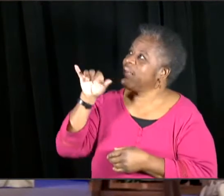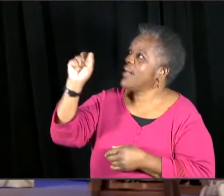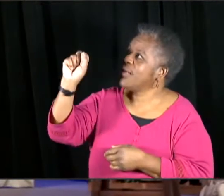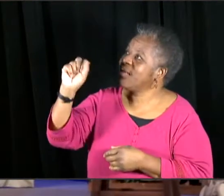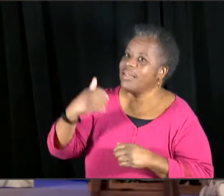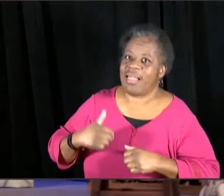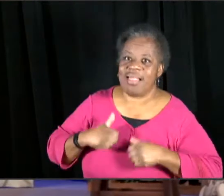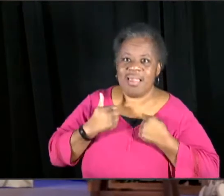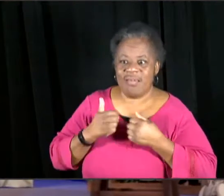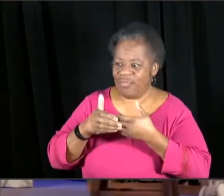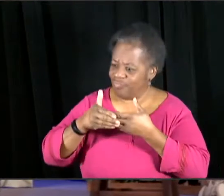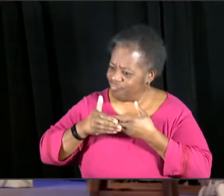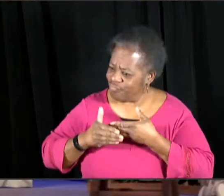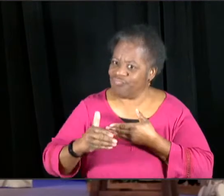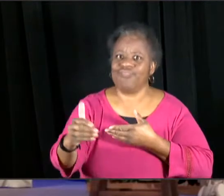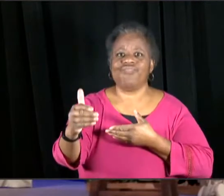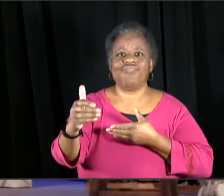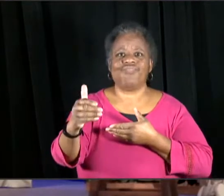it.